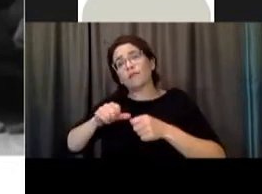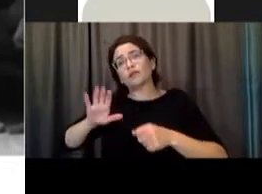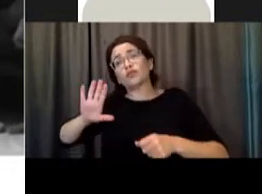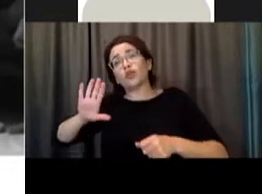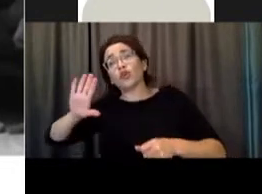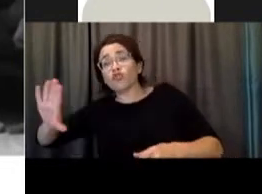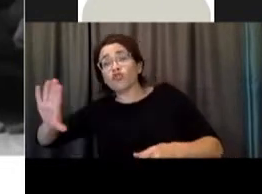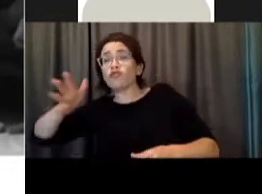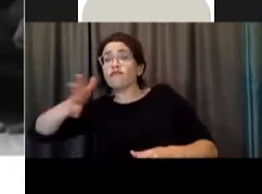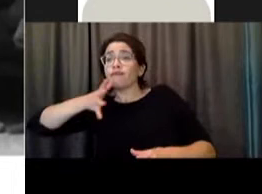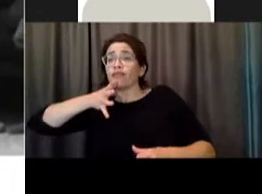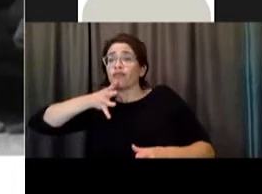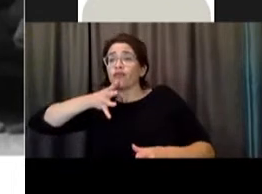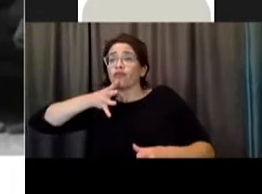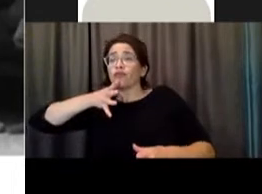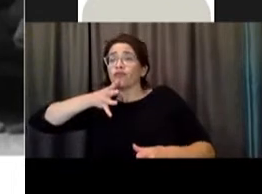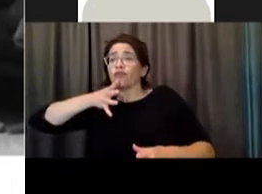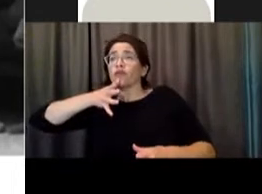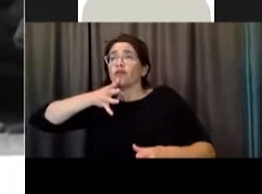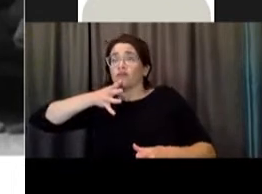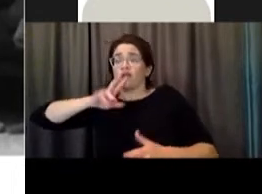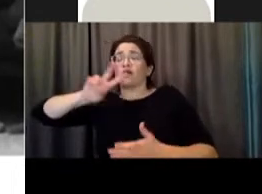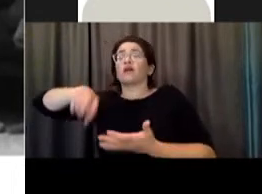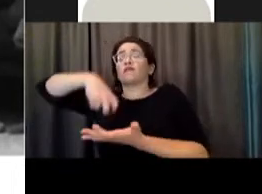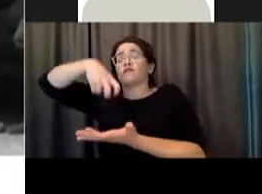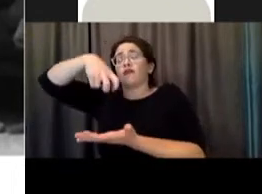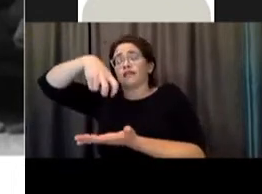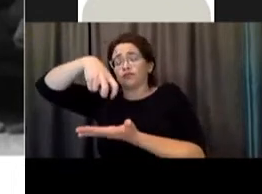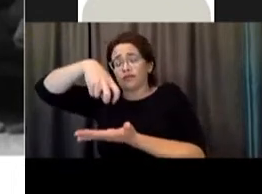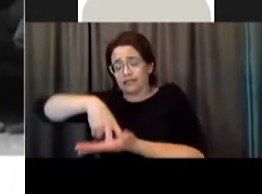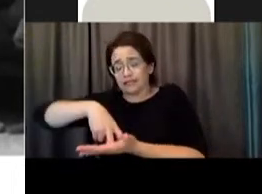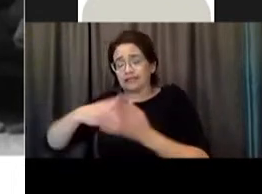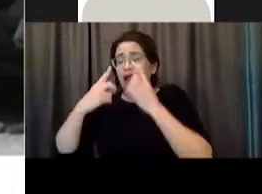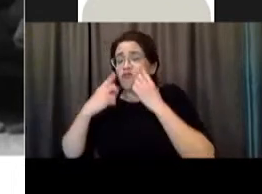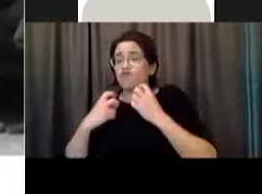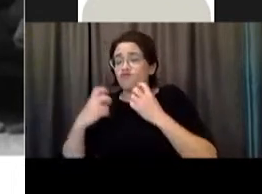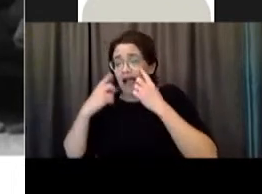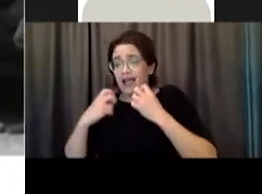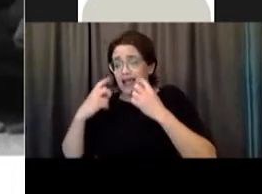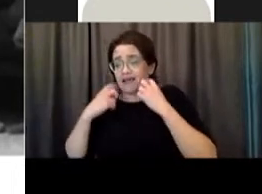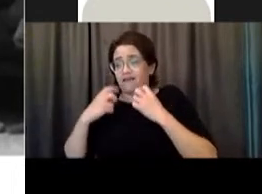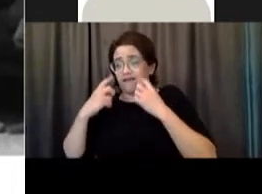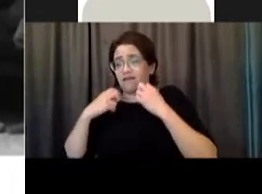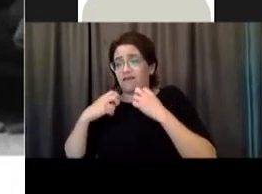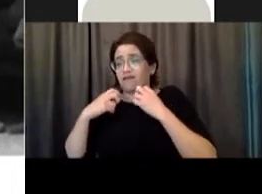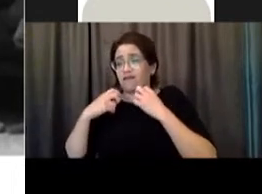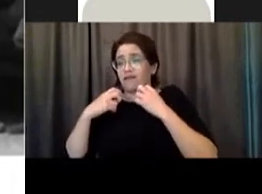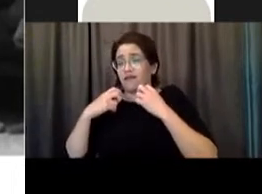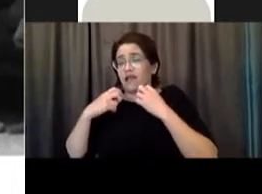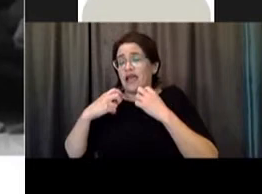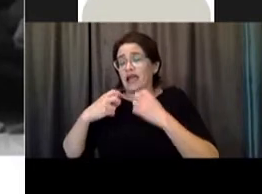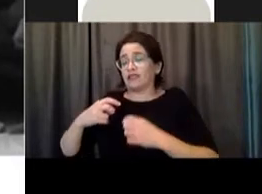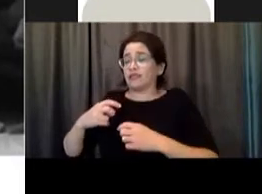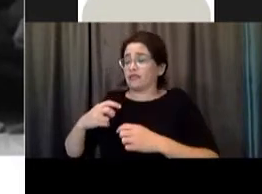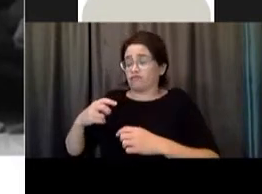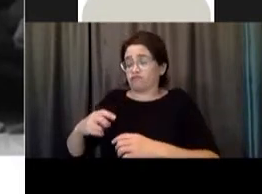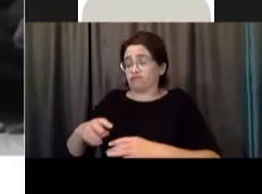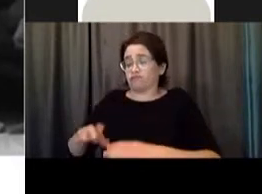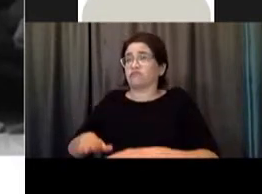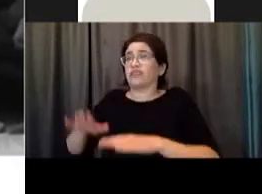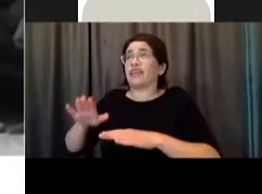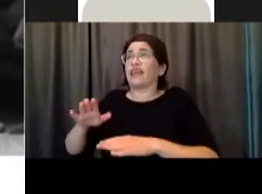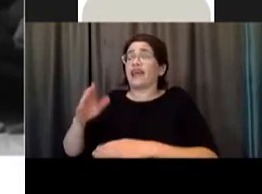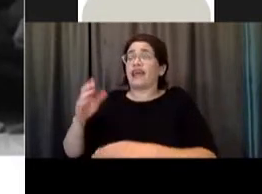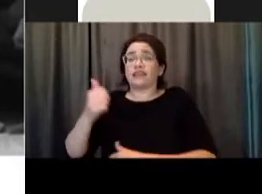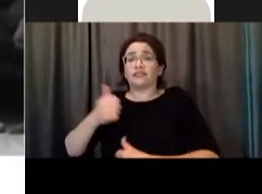the foot of a soldier who had taken the last bit of bread that her mom had just baked as these grain requisitions made their way through the